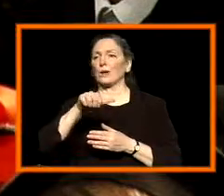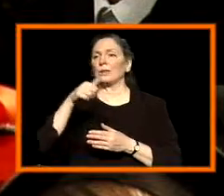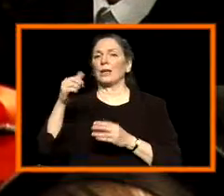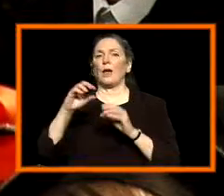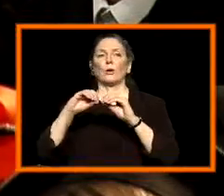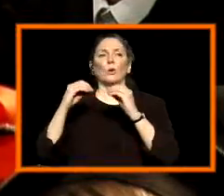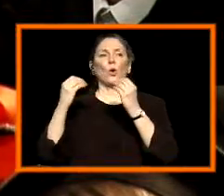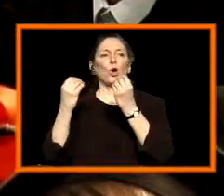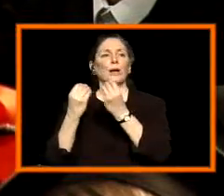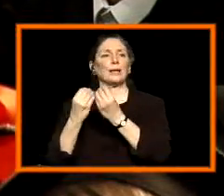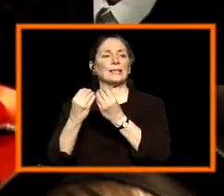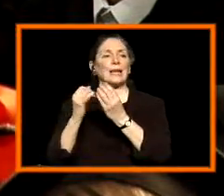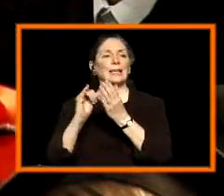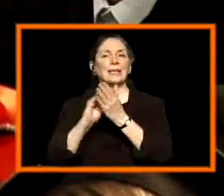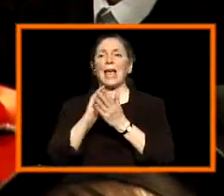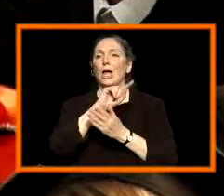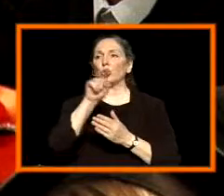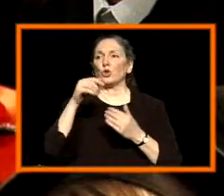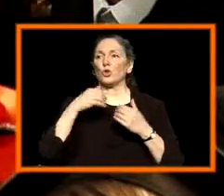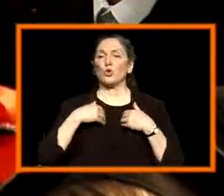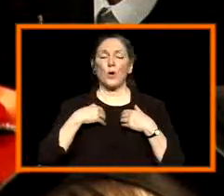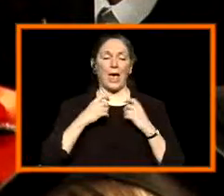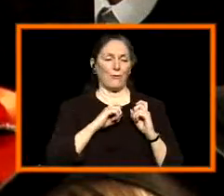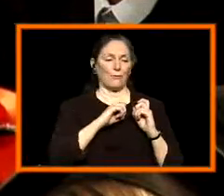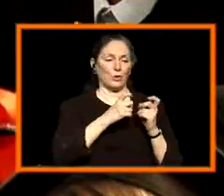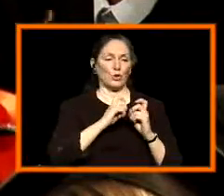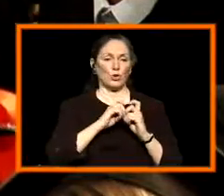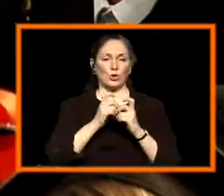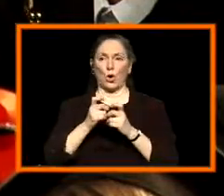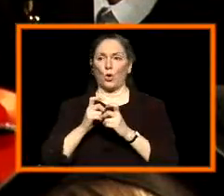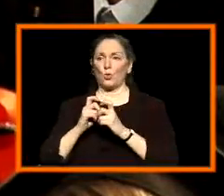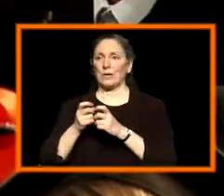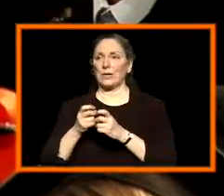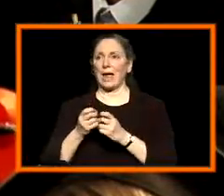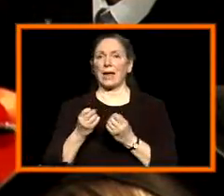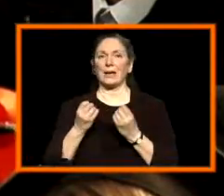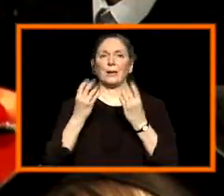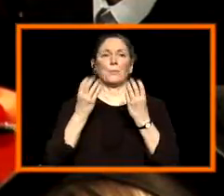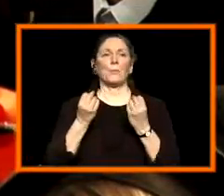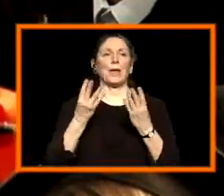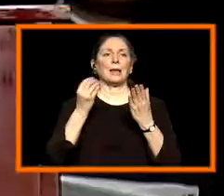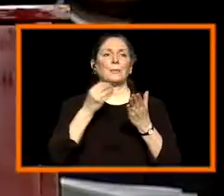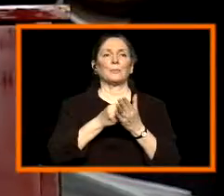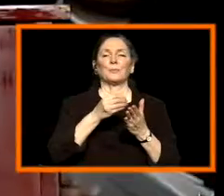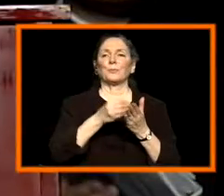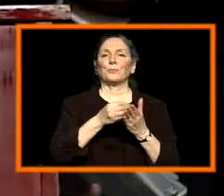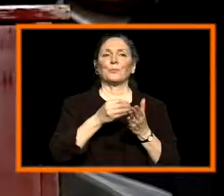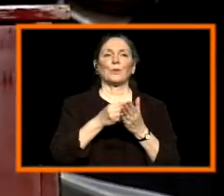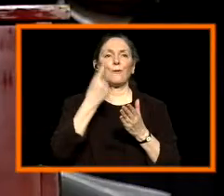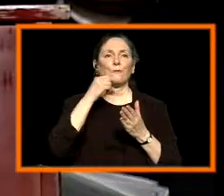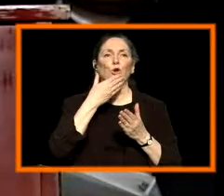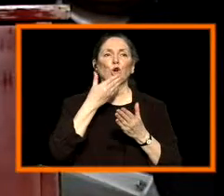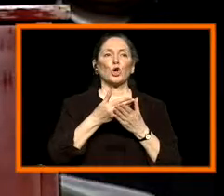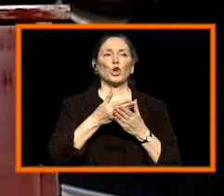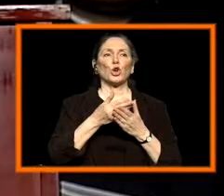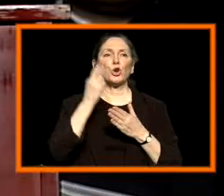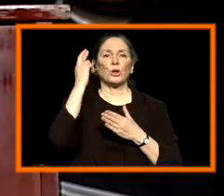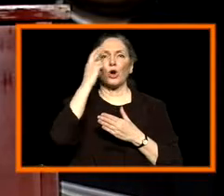other organizations, and you have donated thousands of dollars for good